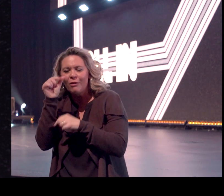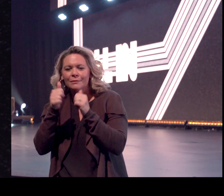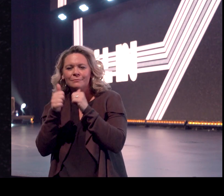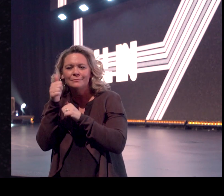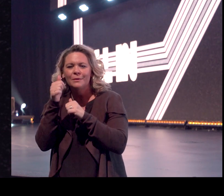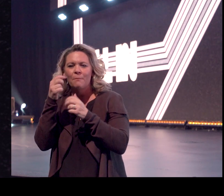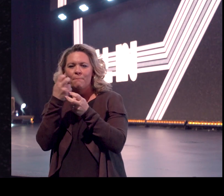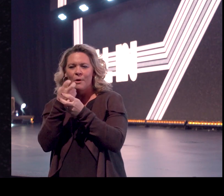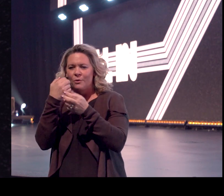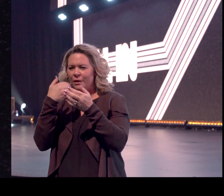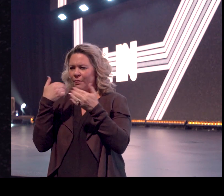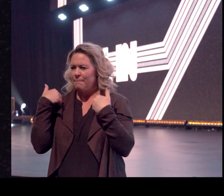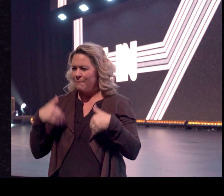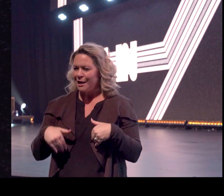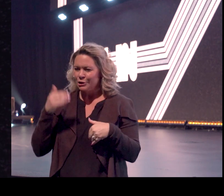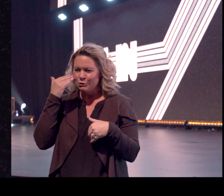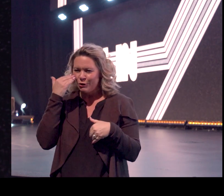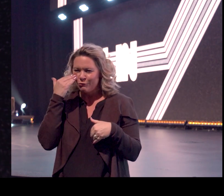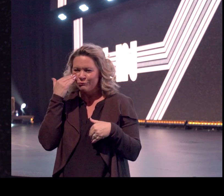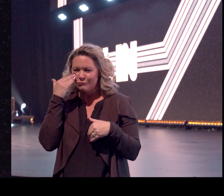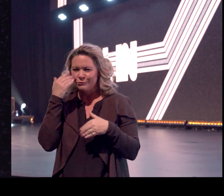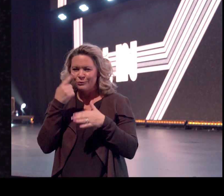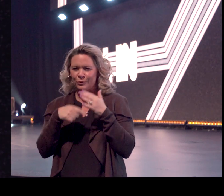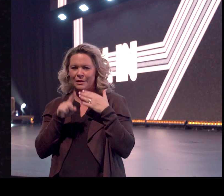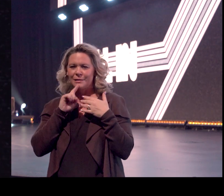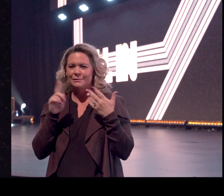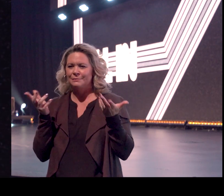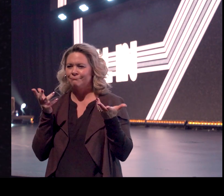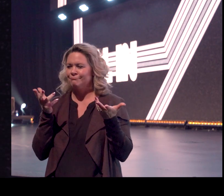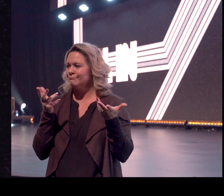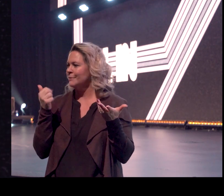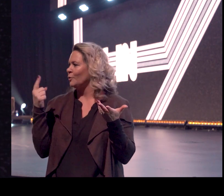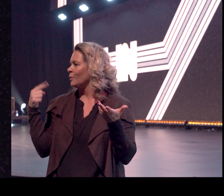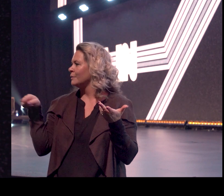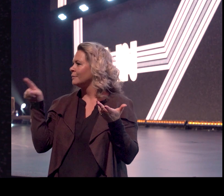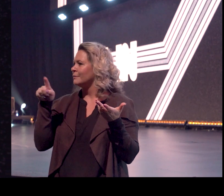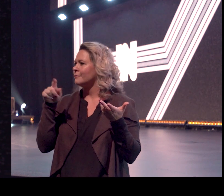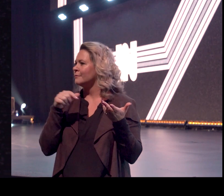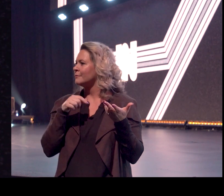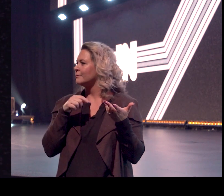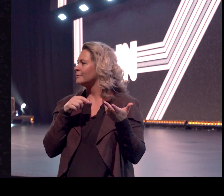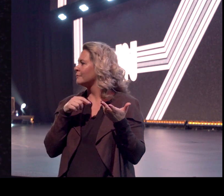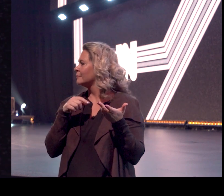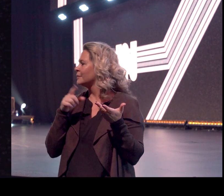the smallest bone is in your body? Does anybody know what the smallest bone is in your body? Anybody?